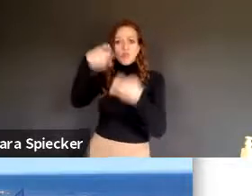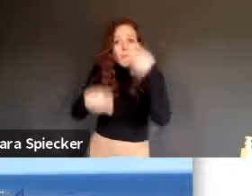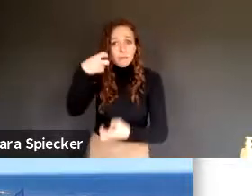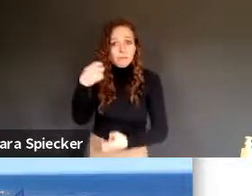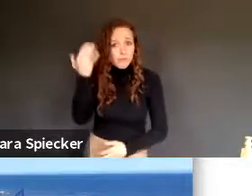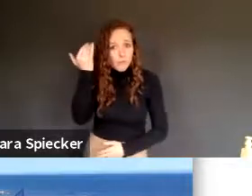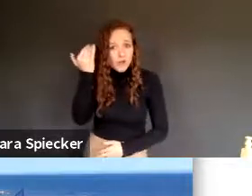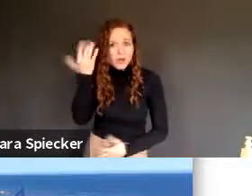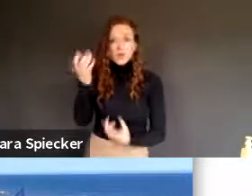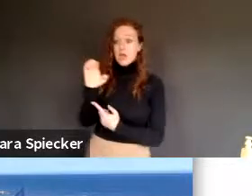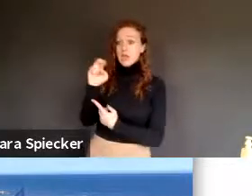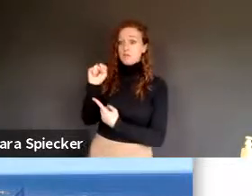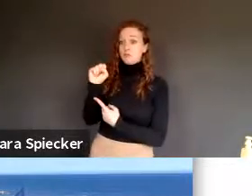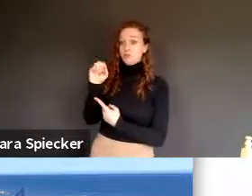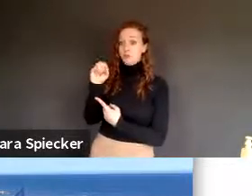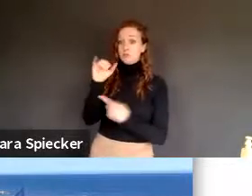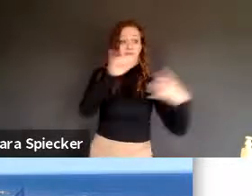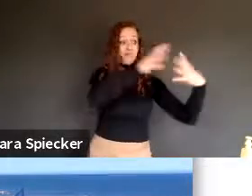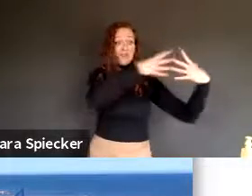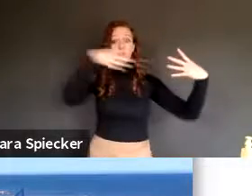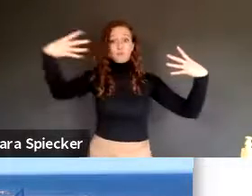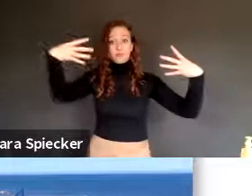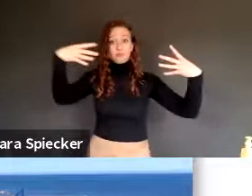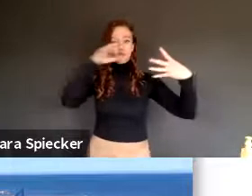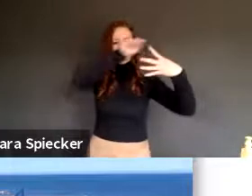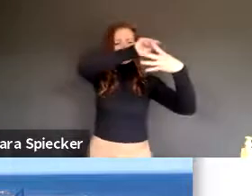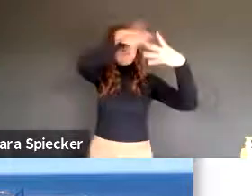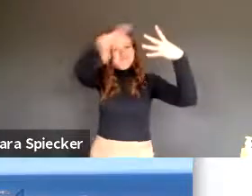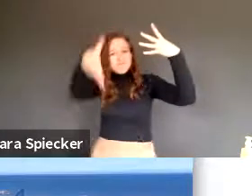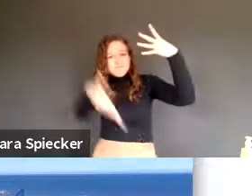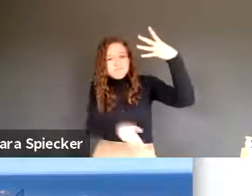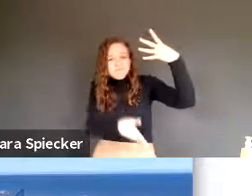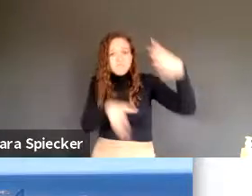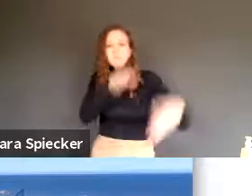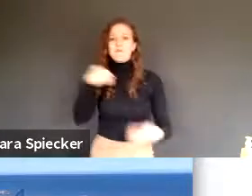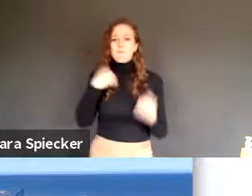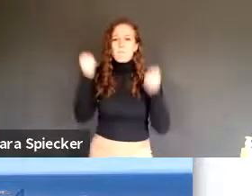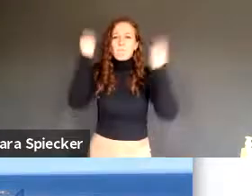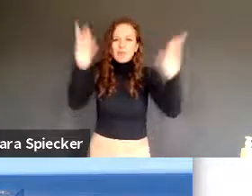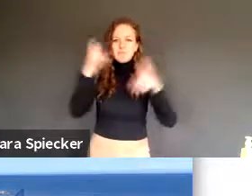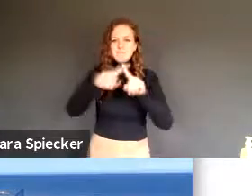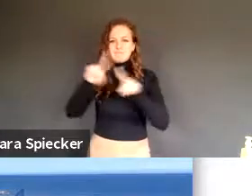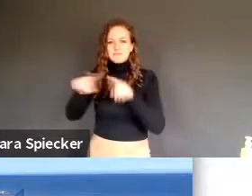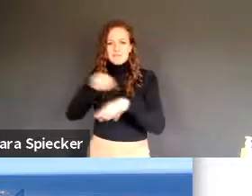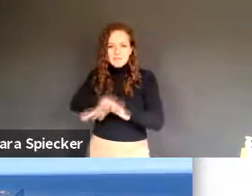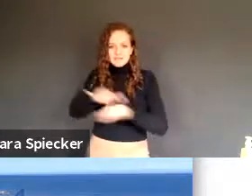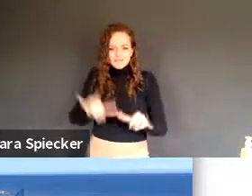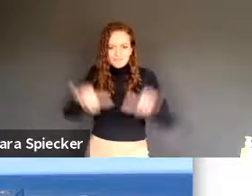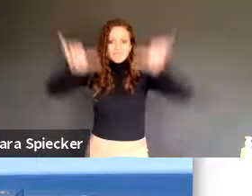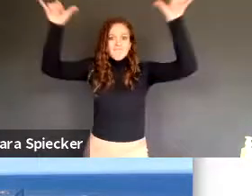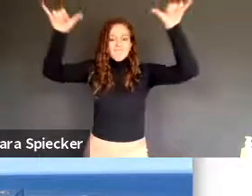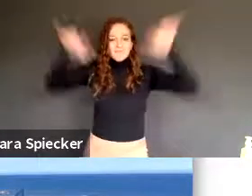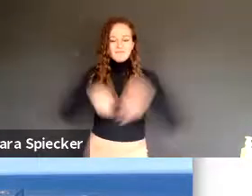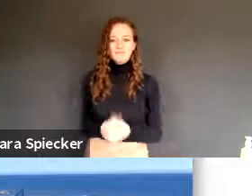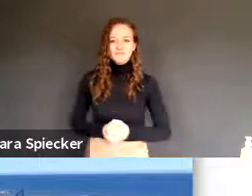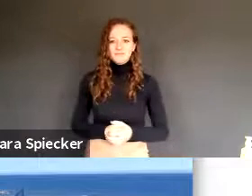short-term, spanning usually a single El Nino event. So using this short-term information and short-term studies to assess